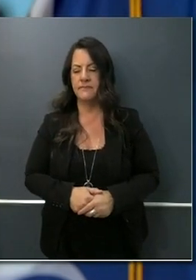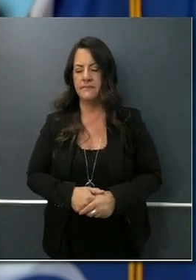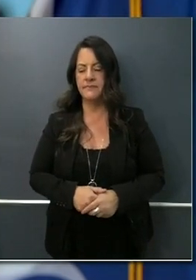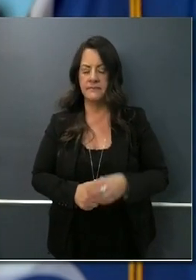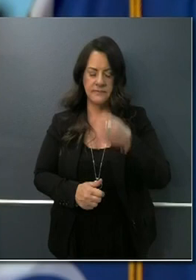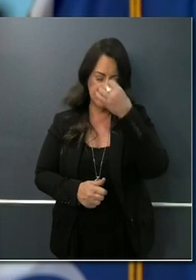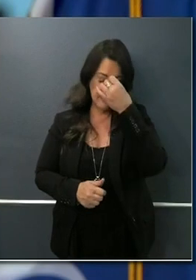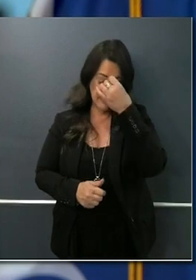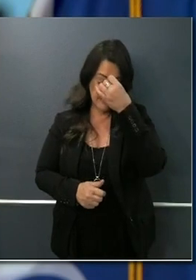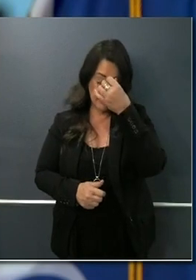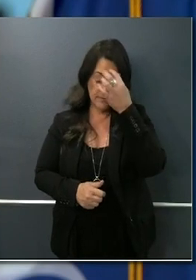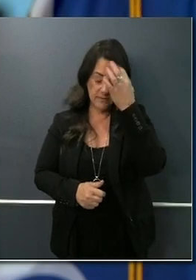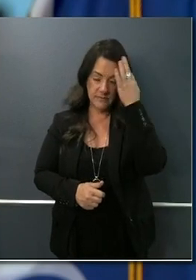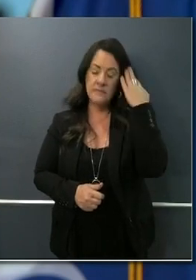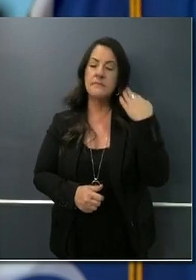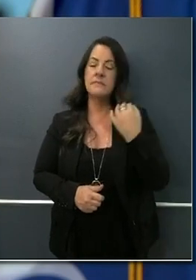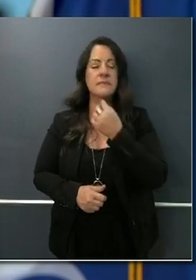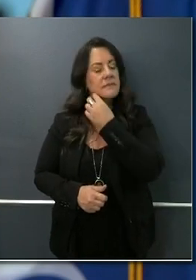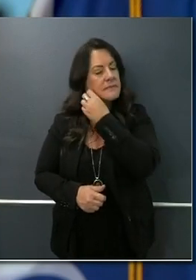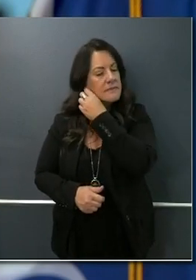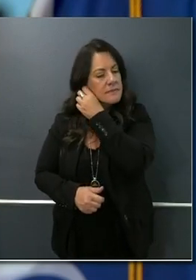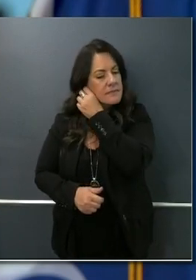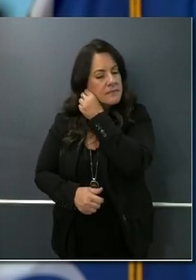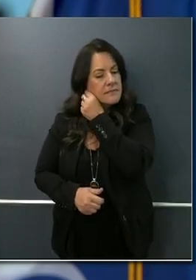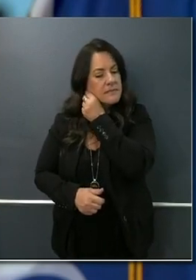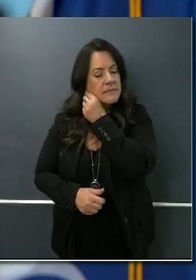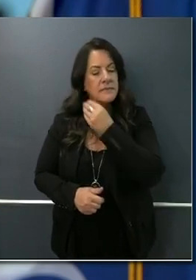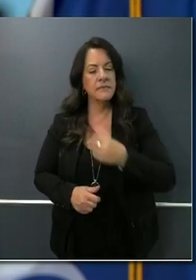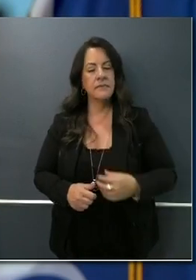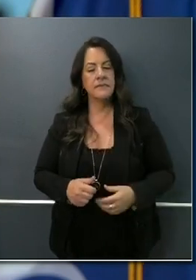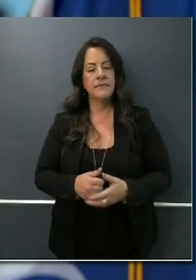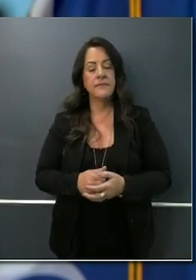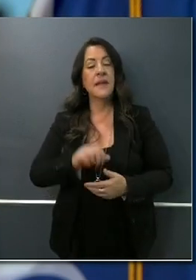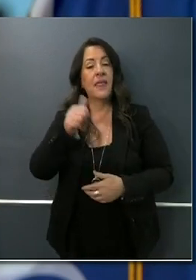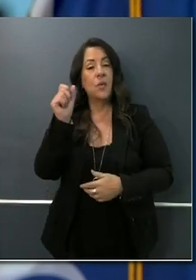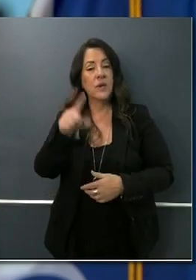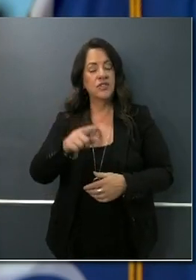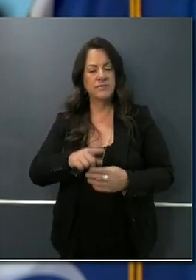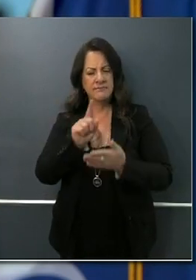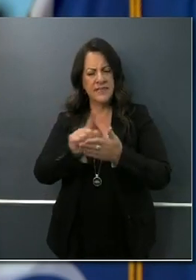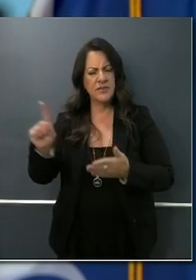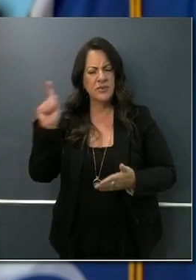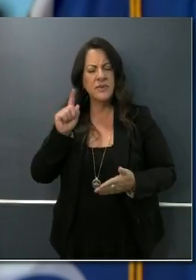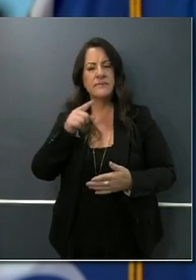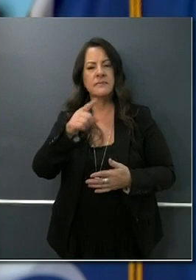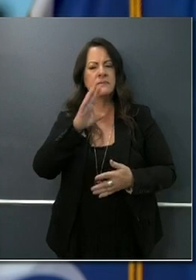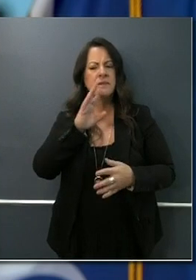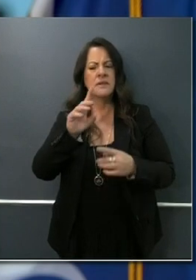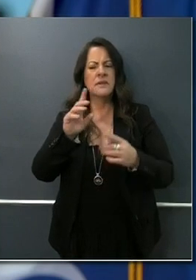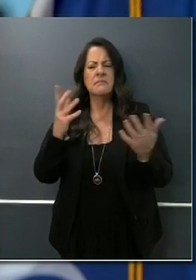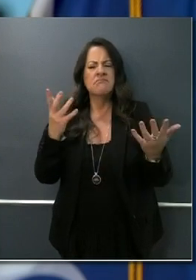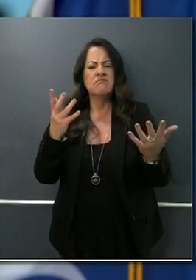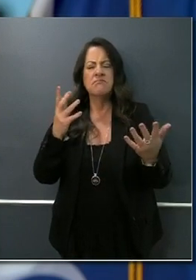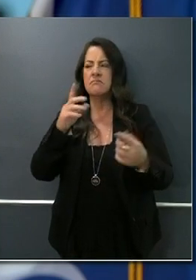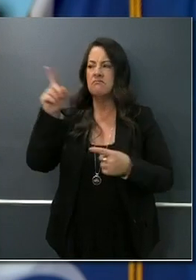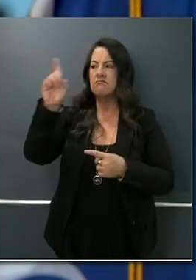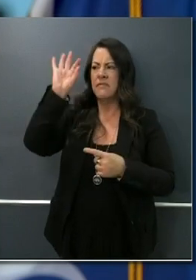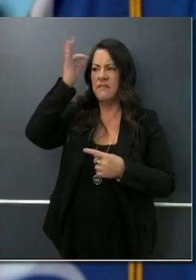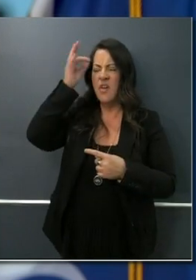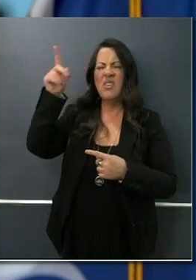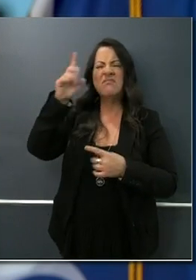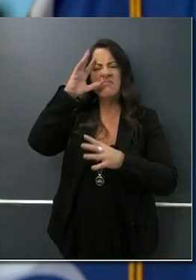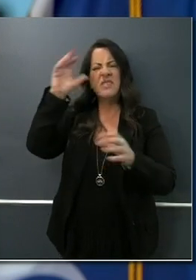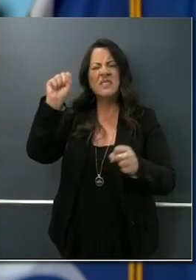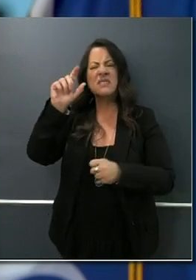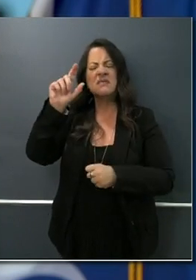Yes, hello, Governor. You had last week talked about how the federal government and President Trump in particular had promised the